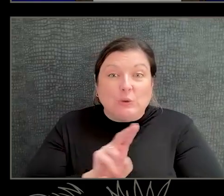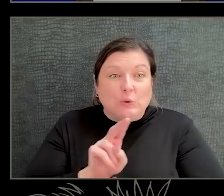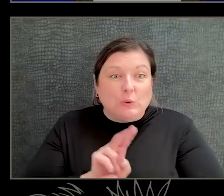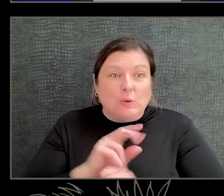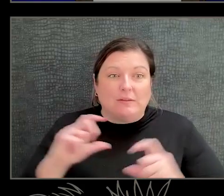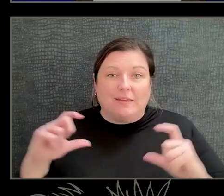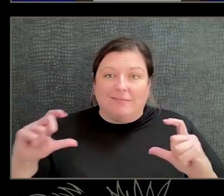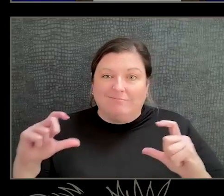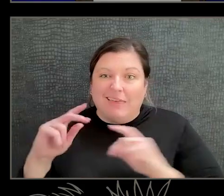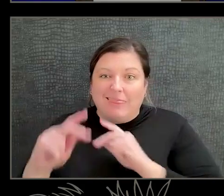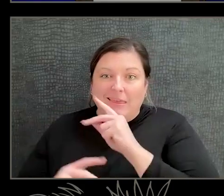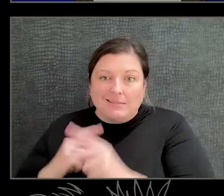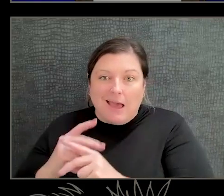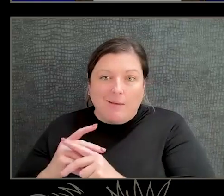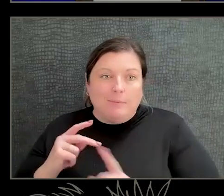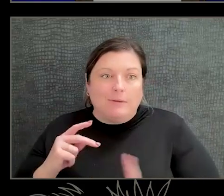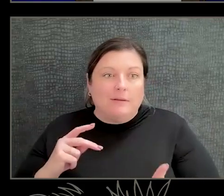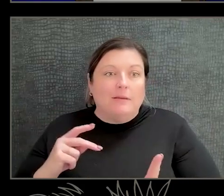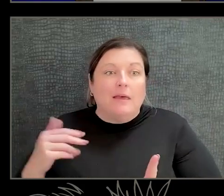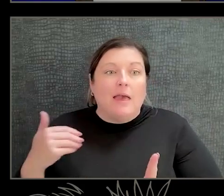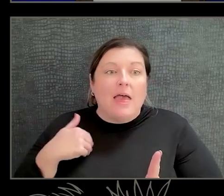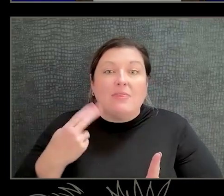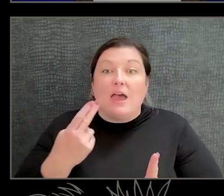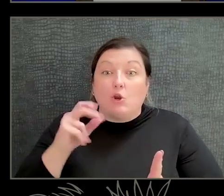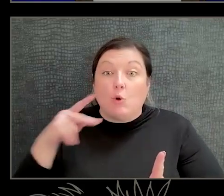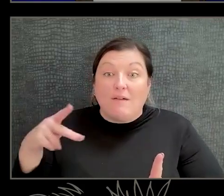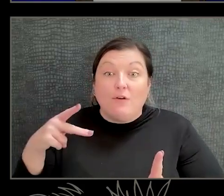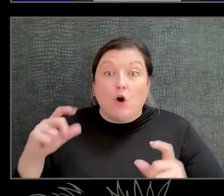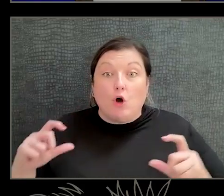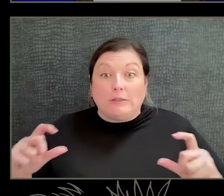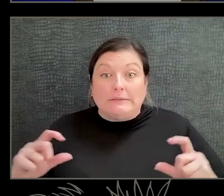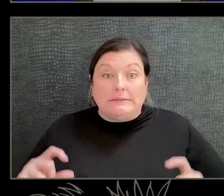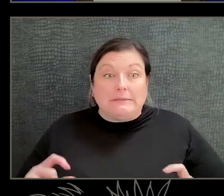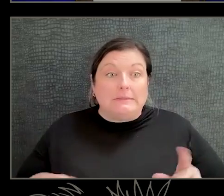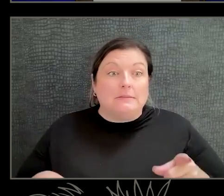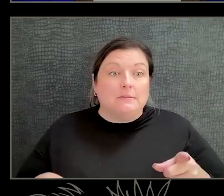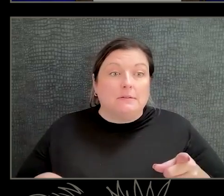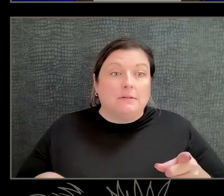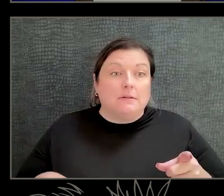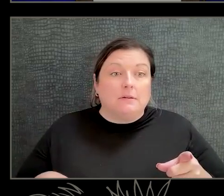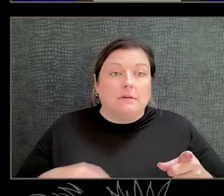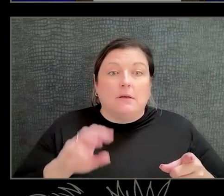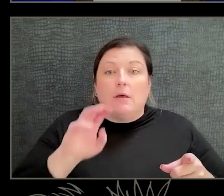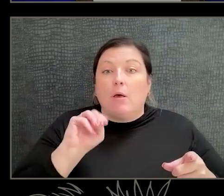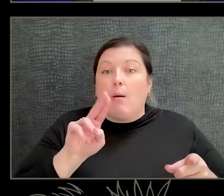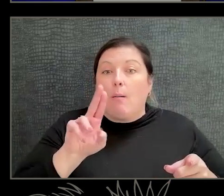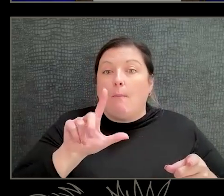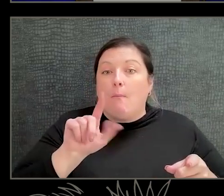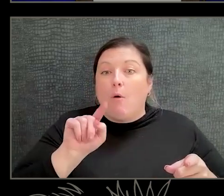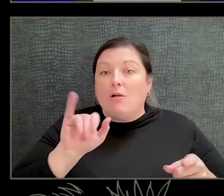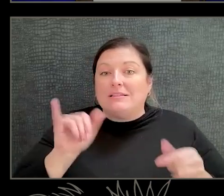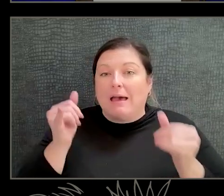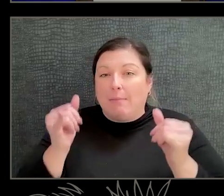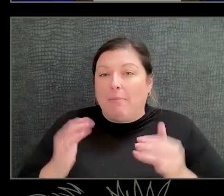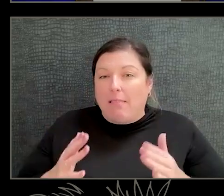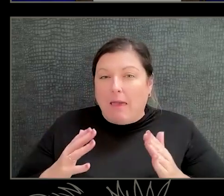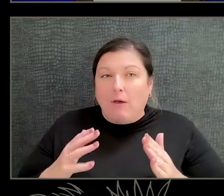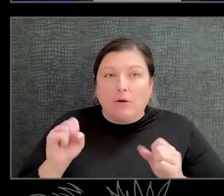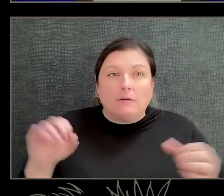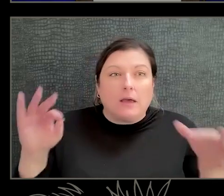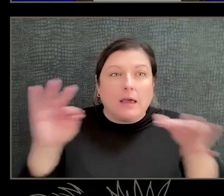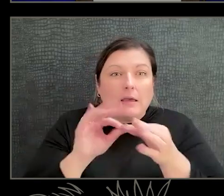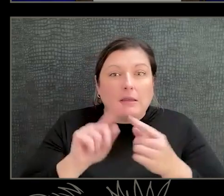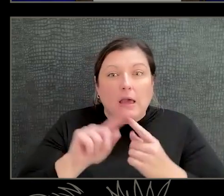and then you basically have hooks that you can, and the multiplayer instance that you can use to connect to